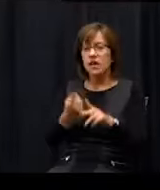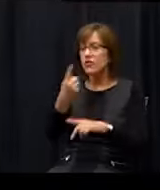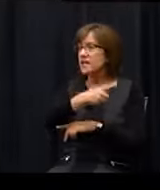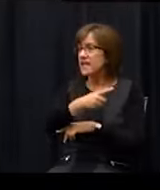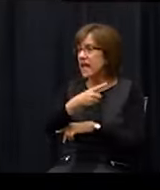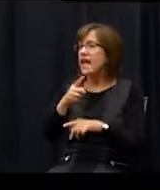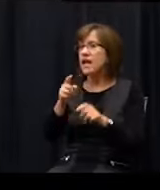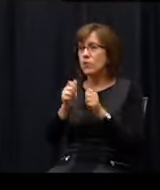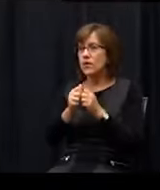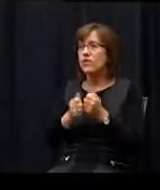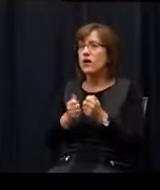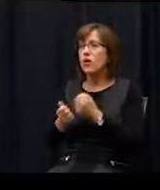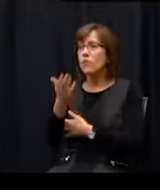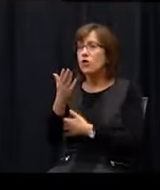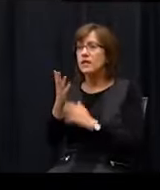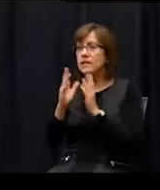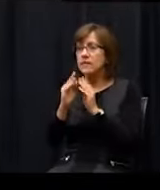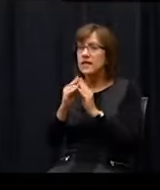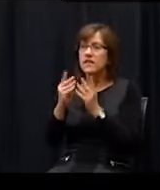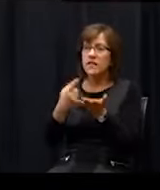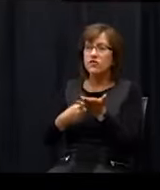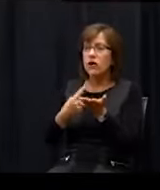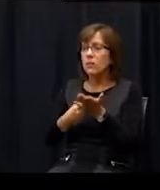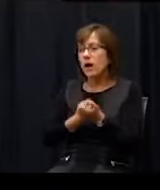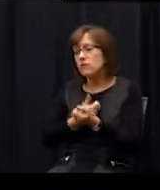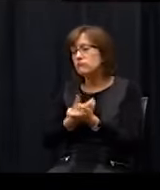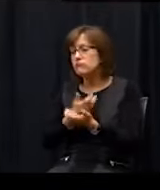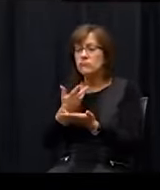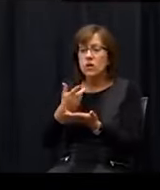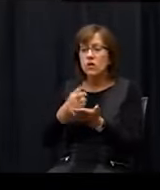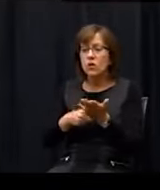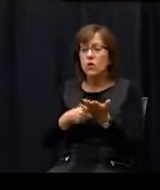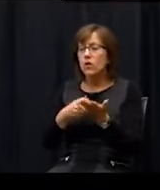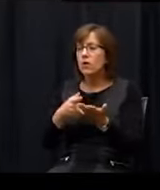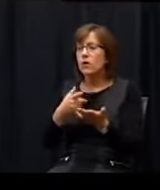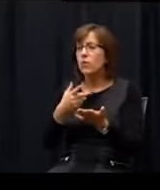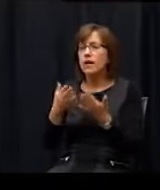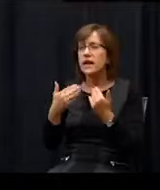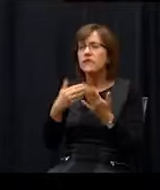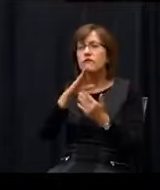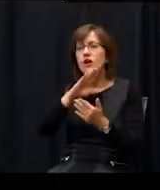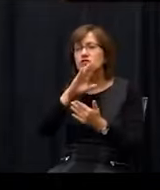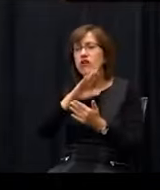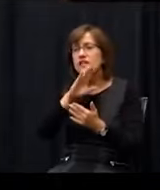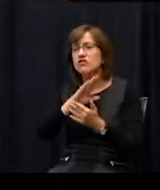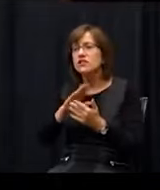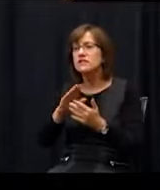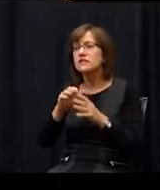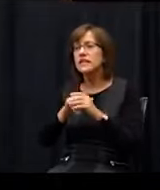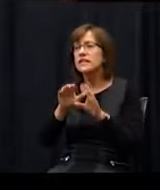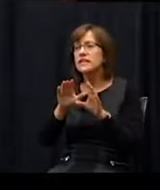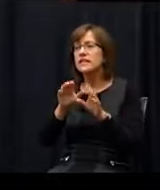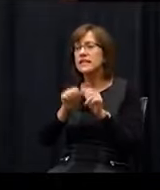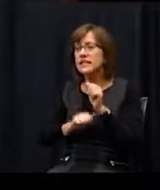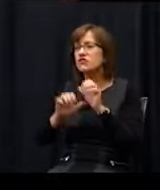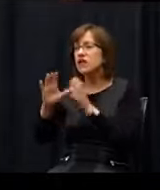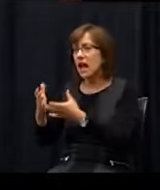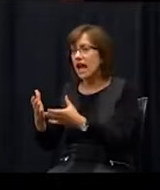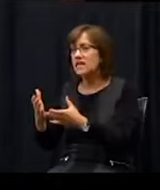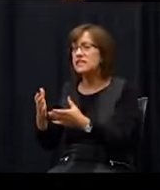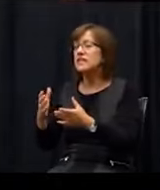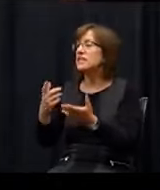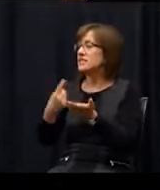that, but then they talk about things that happen, I suppose, the day, like, for their frustrations, and they do in each class, first thing in the morning